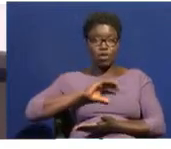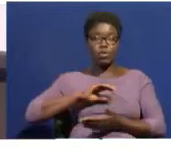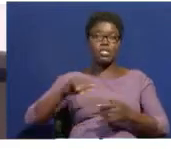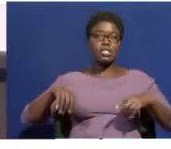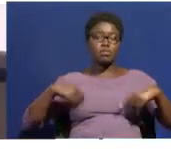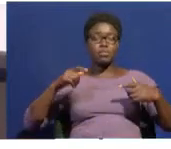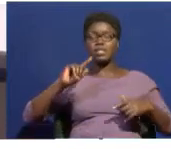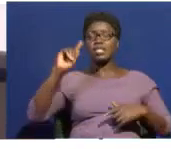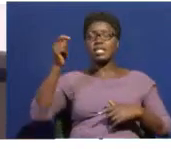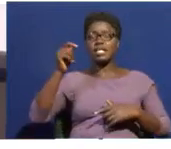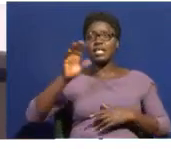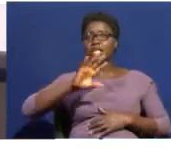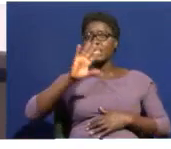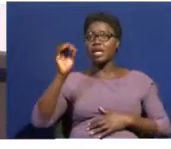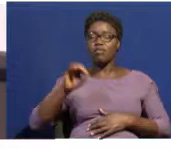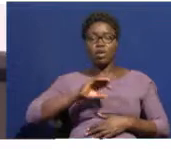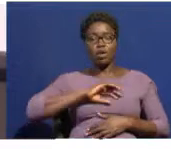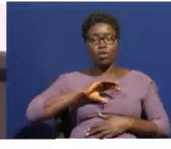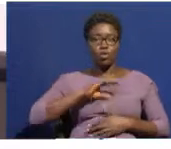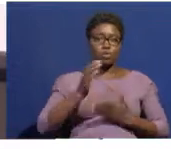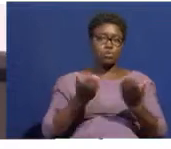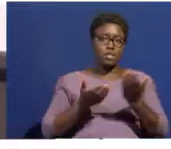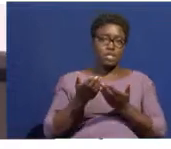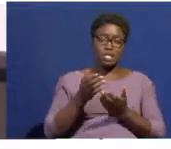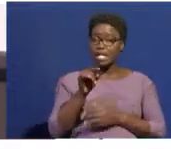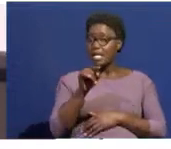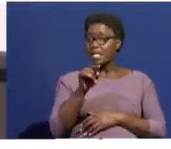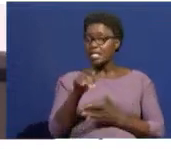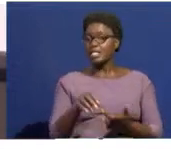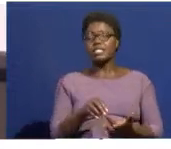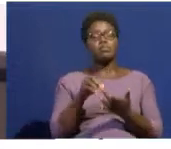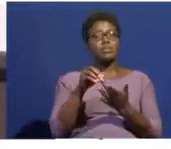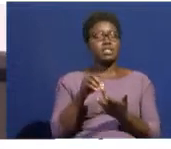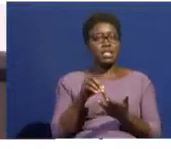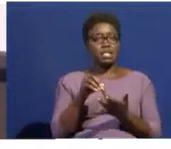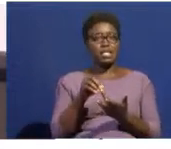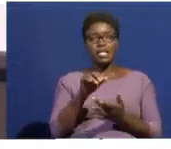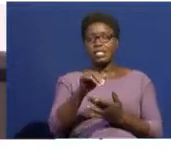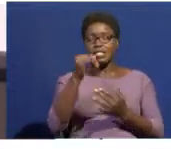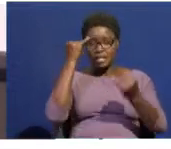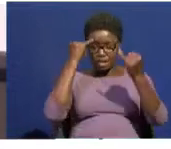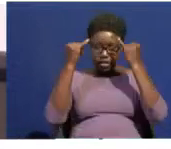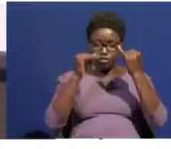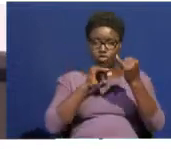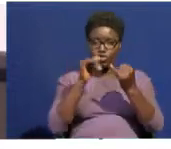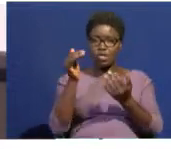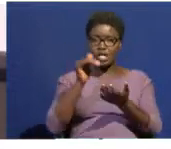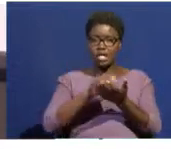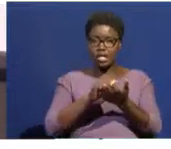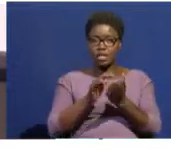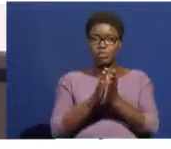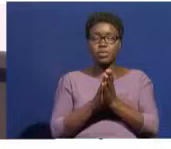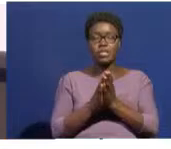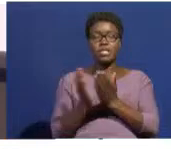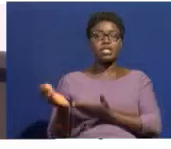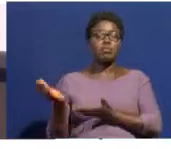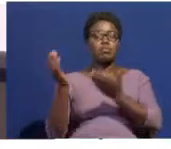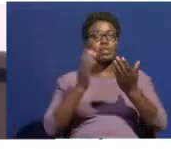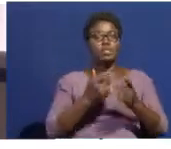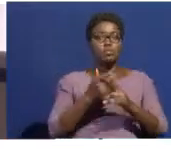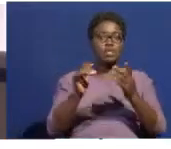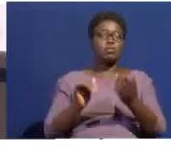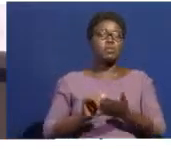proudly Kenyan and African owned business, that especially, that innovation is no longer being imported, it is now